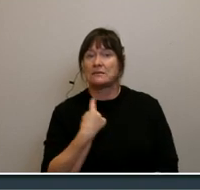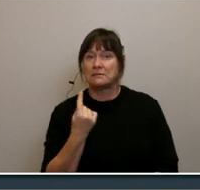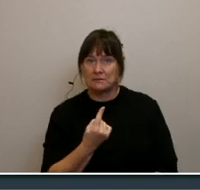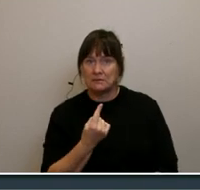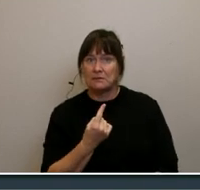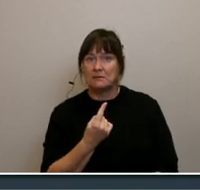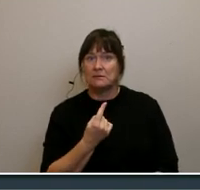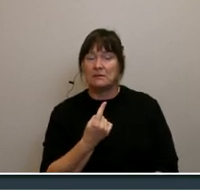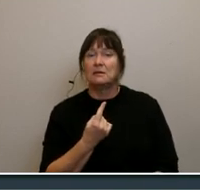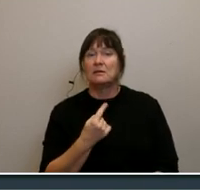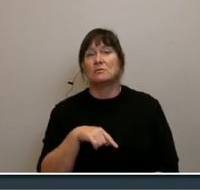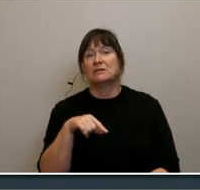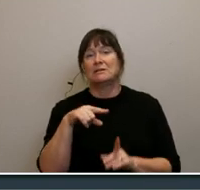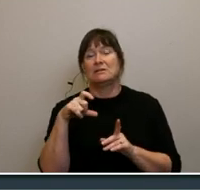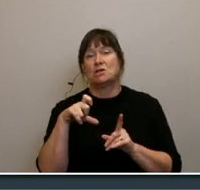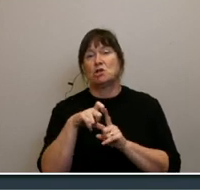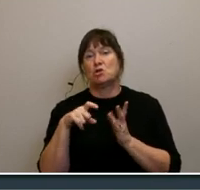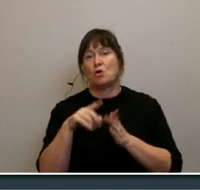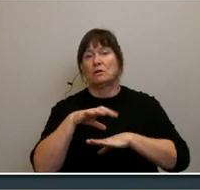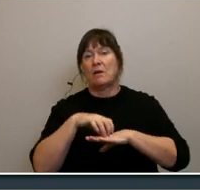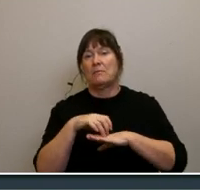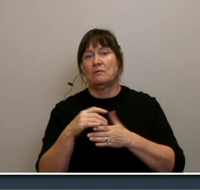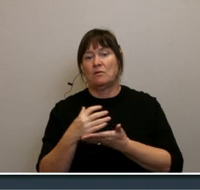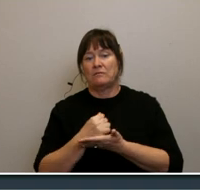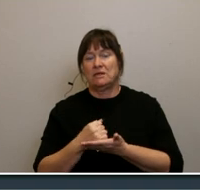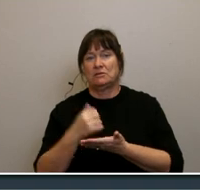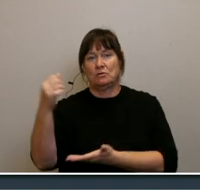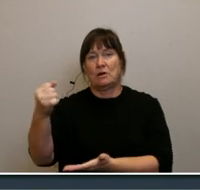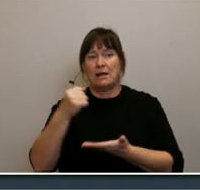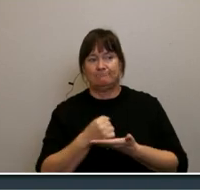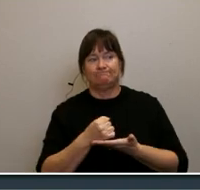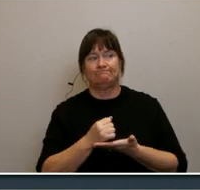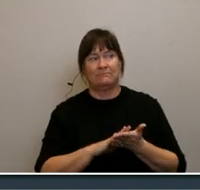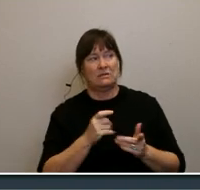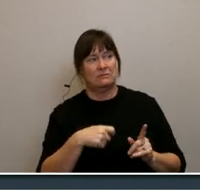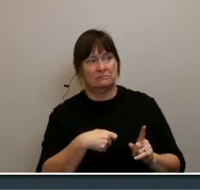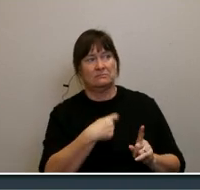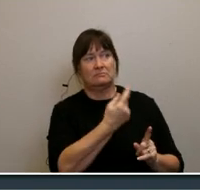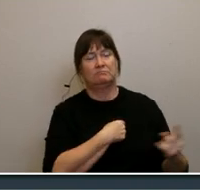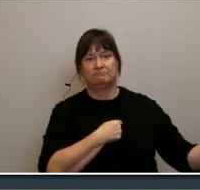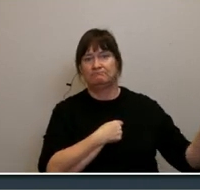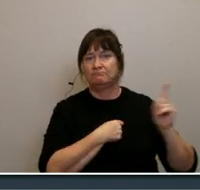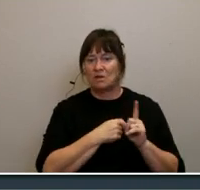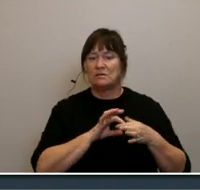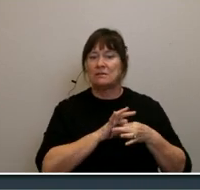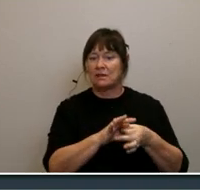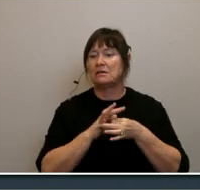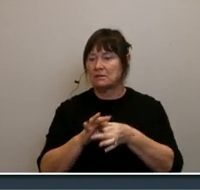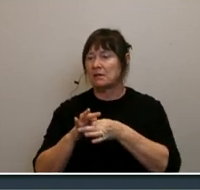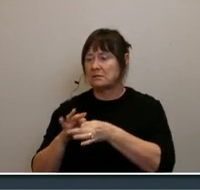substantial Department of Conservation grant, and she's taking the lead in directly engaging with these dozens to hundreds of community